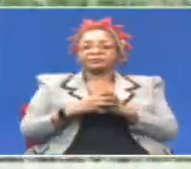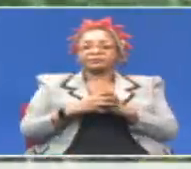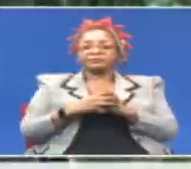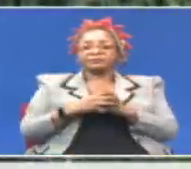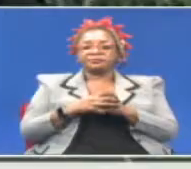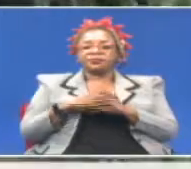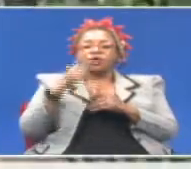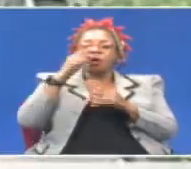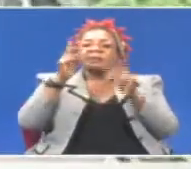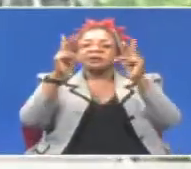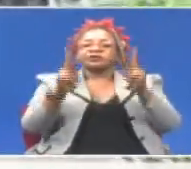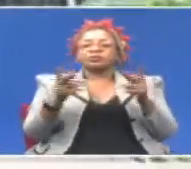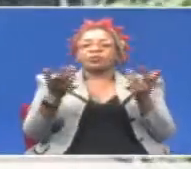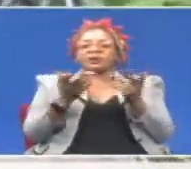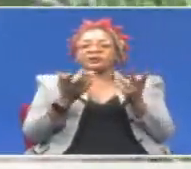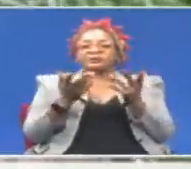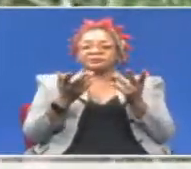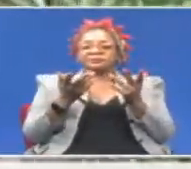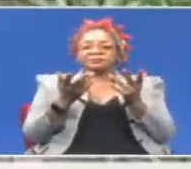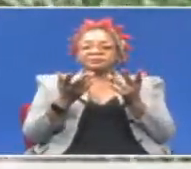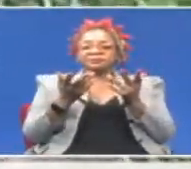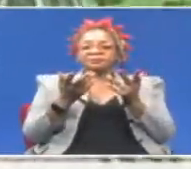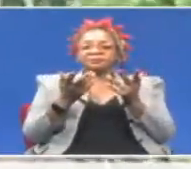Kisumu wapi?